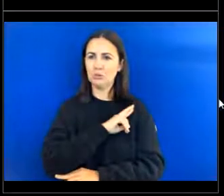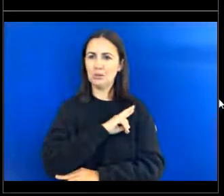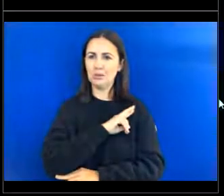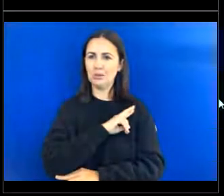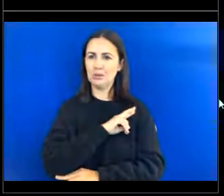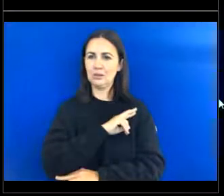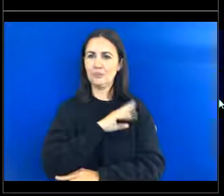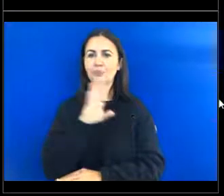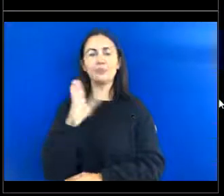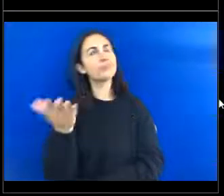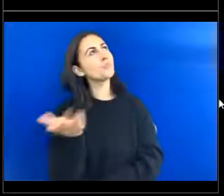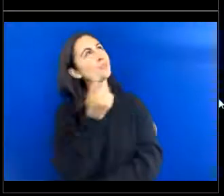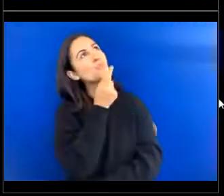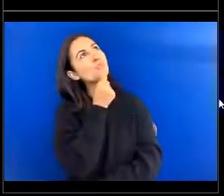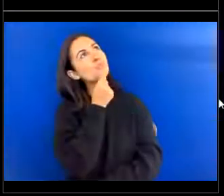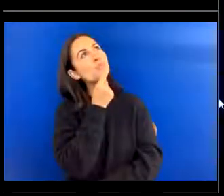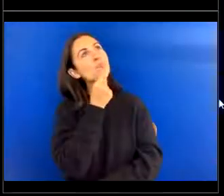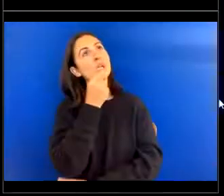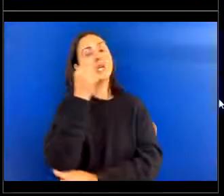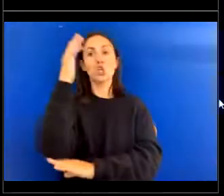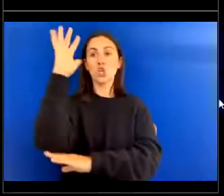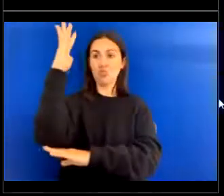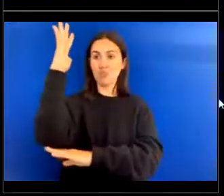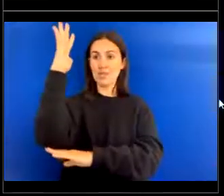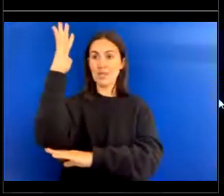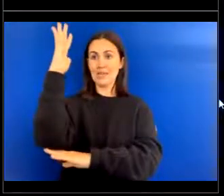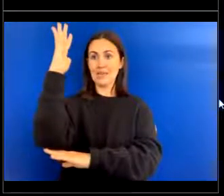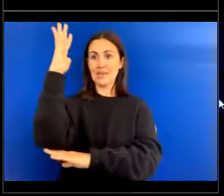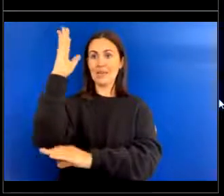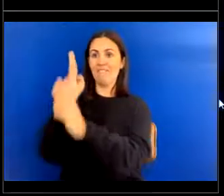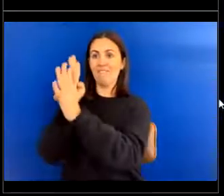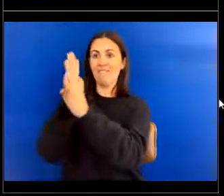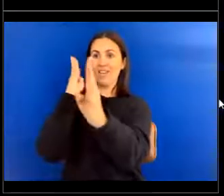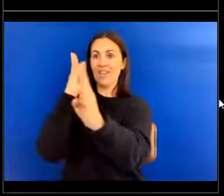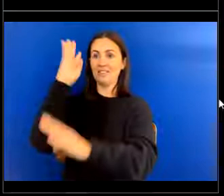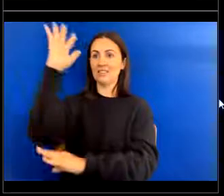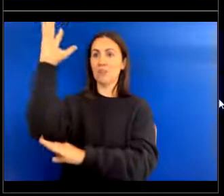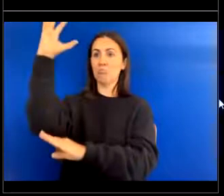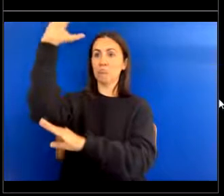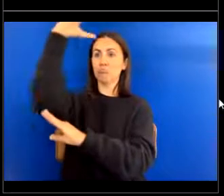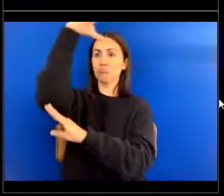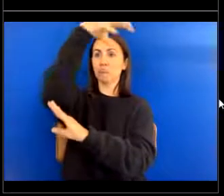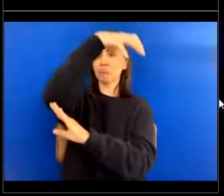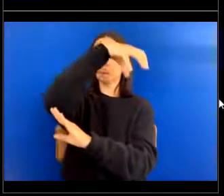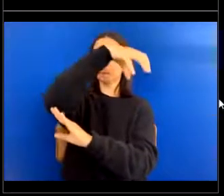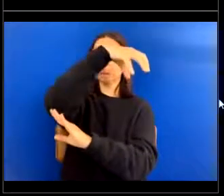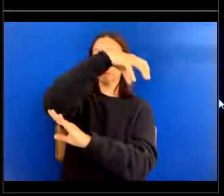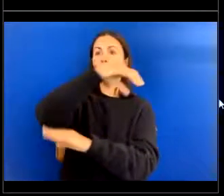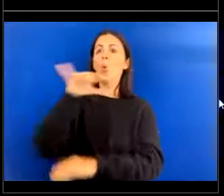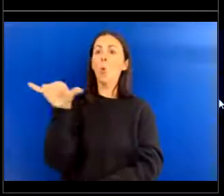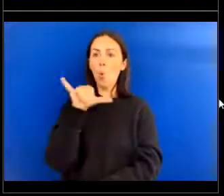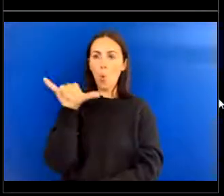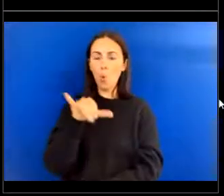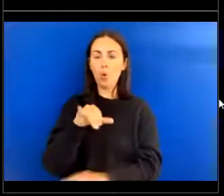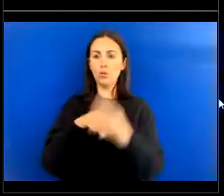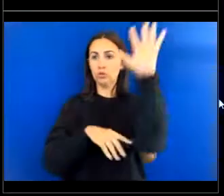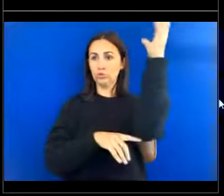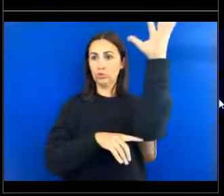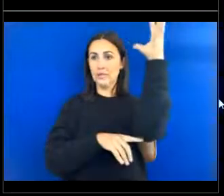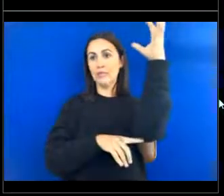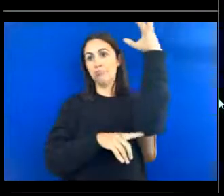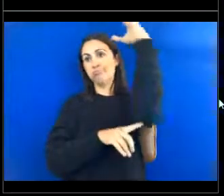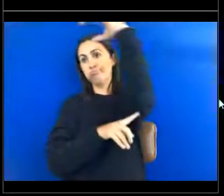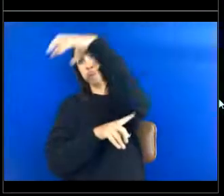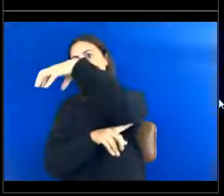tree that's overhanging in your yard from a neighbour, if it's the neighbour's